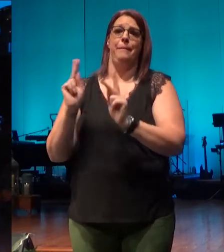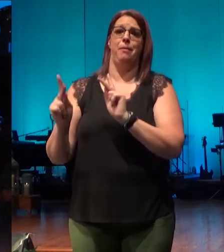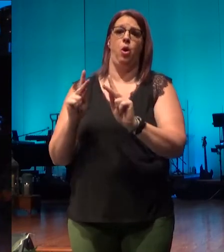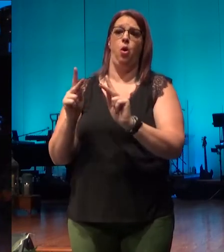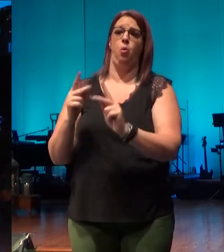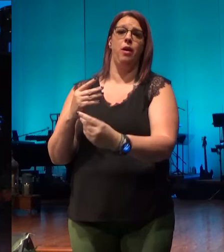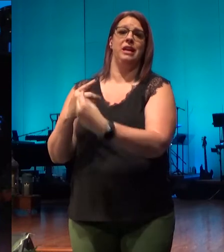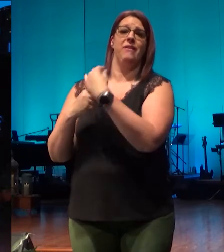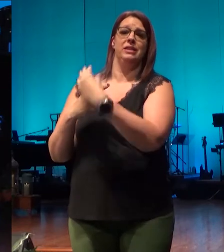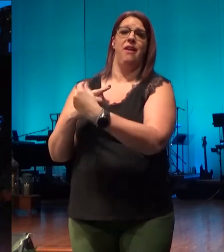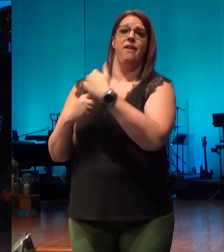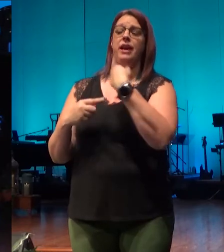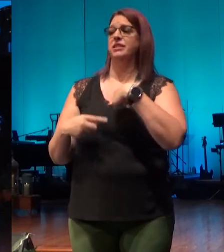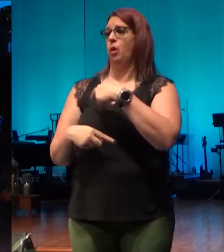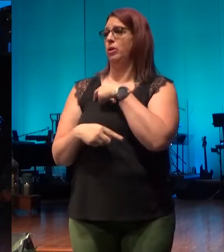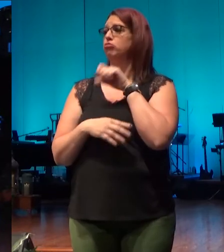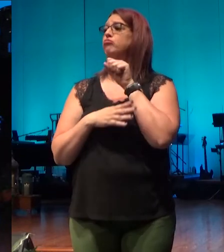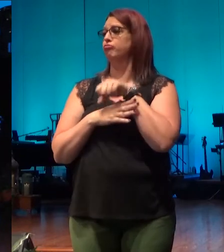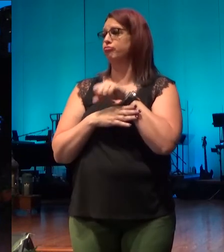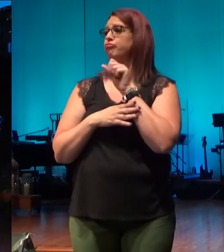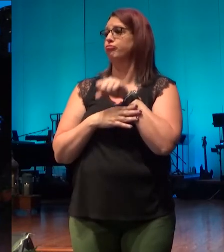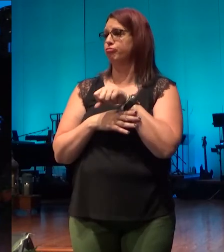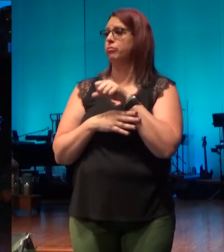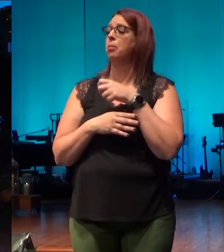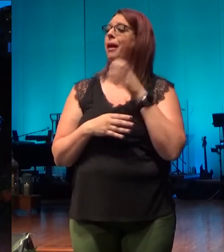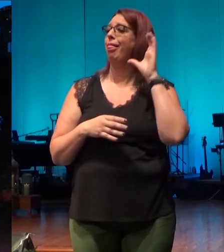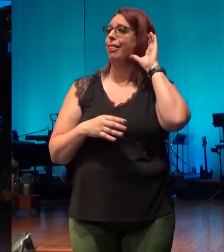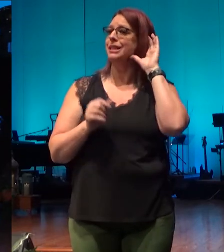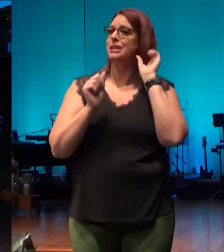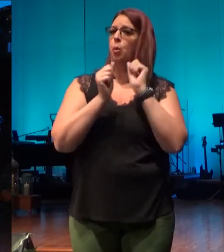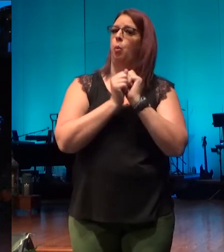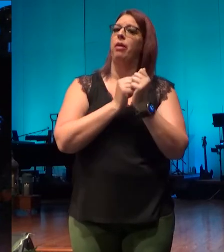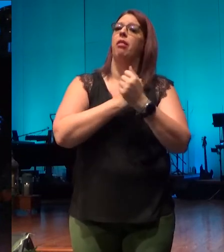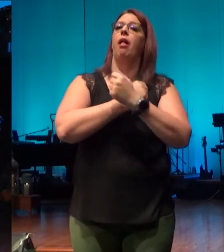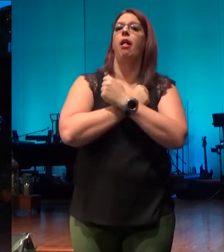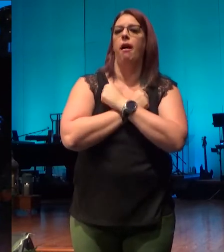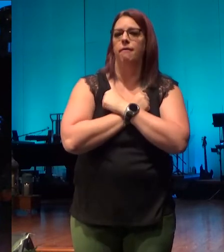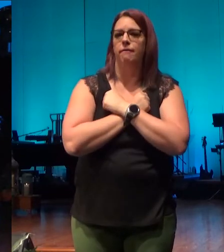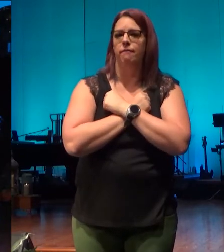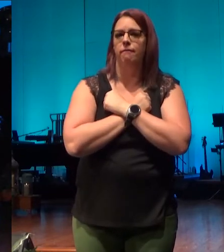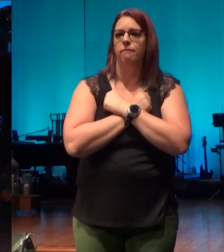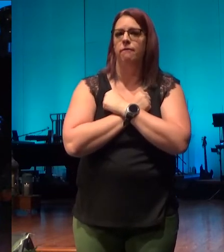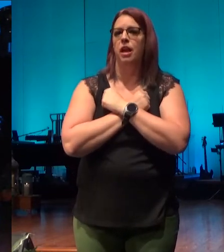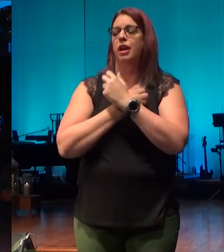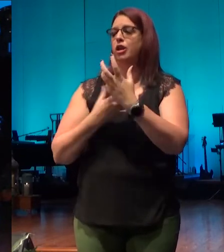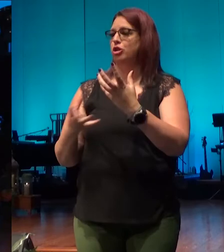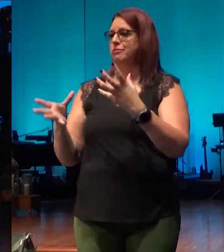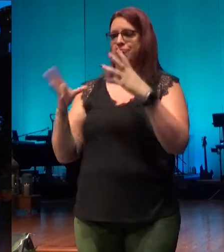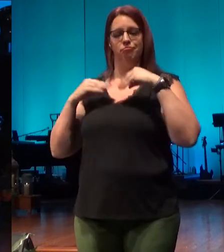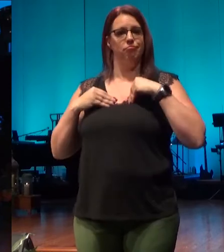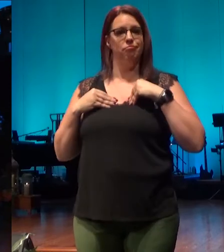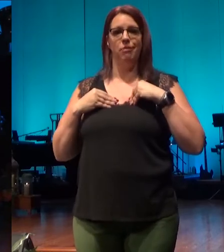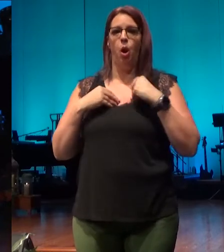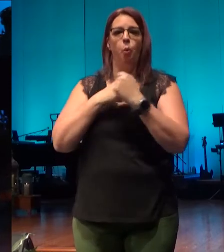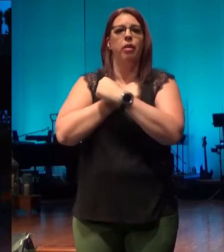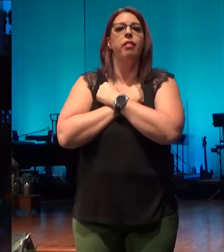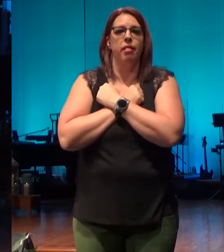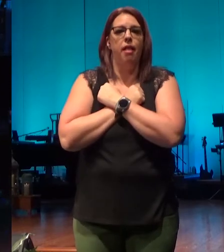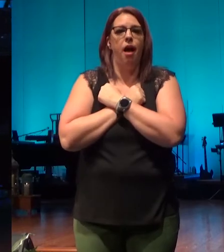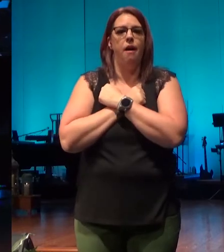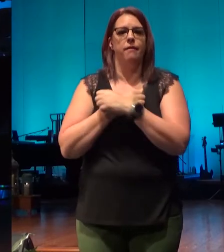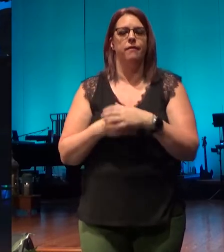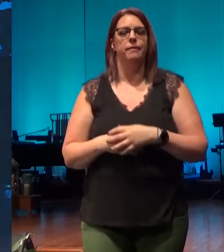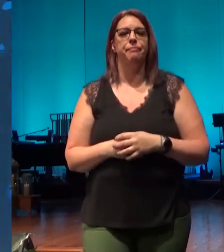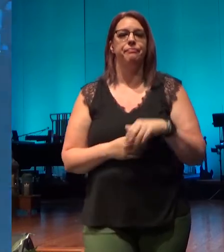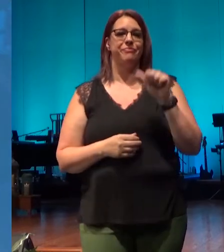just listen to that with love. Just take it in with love. Ann Landers